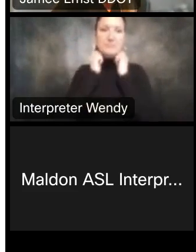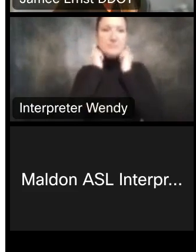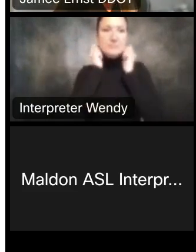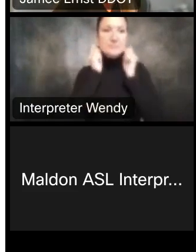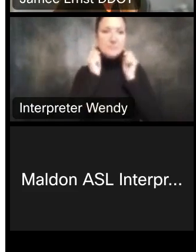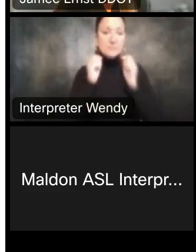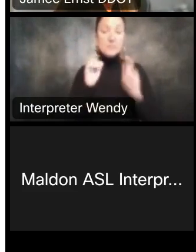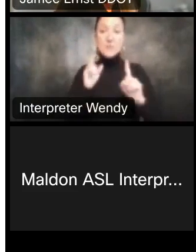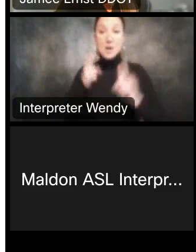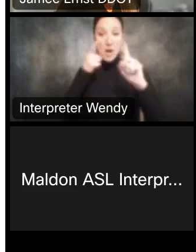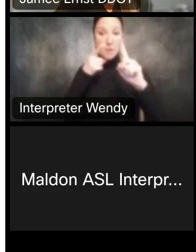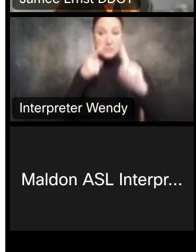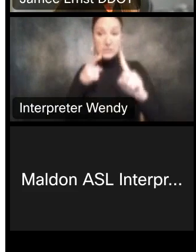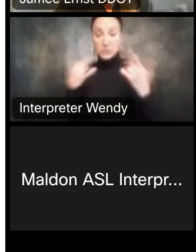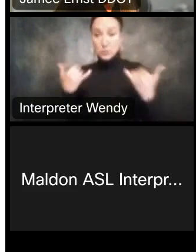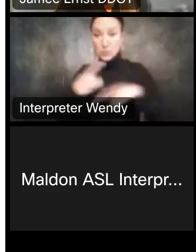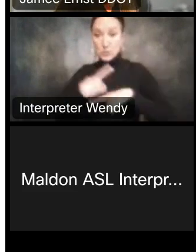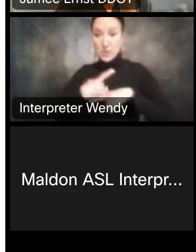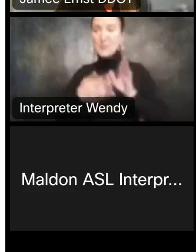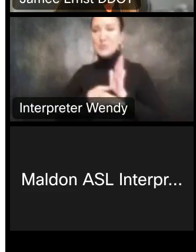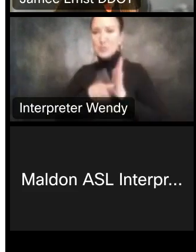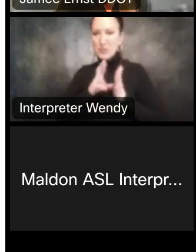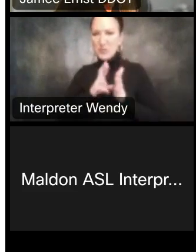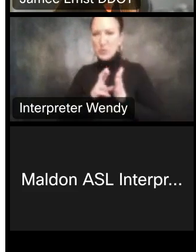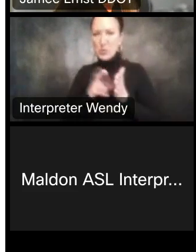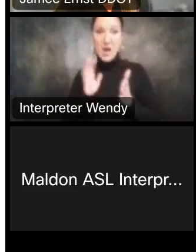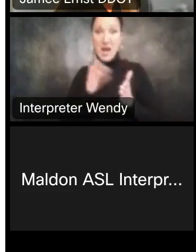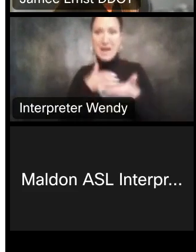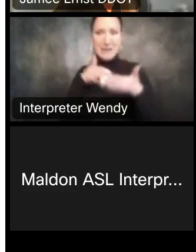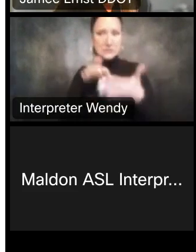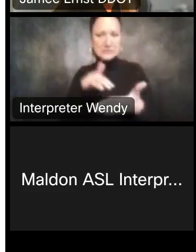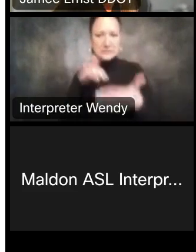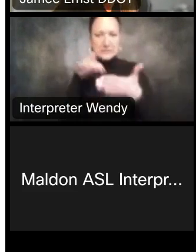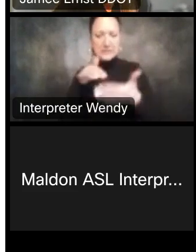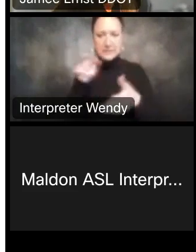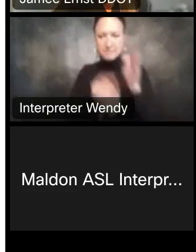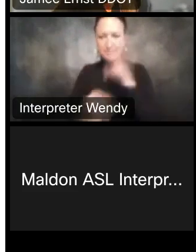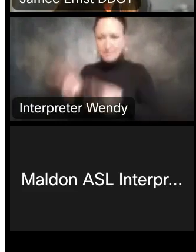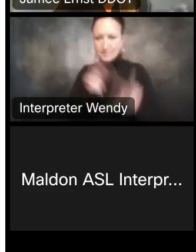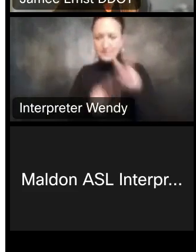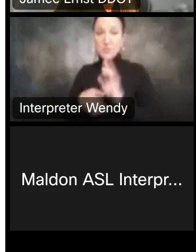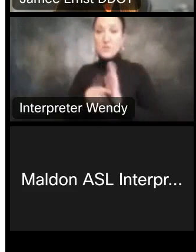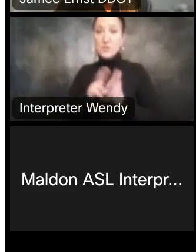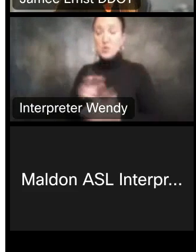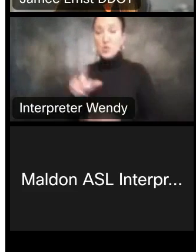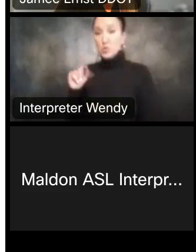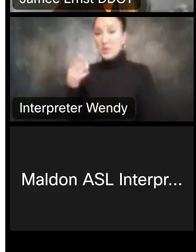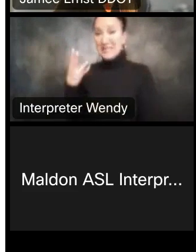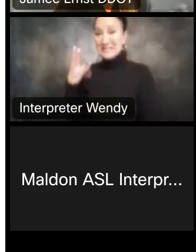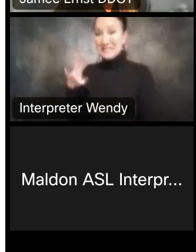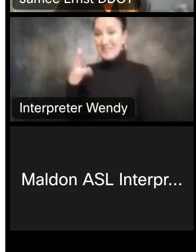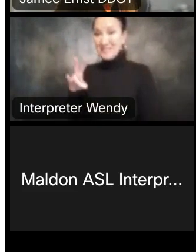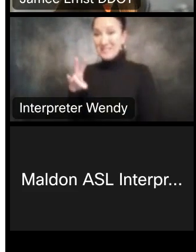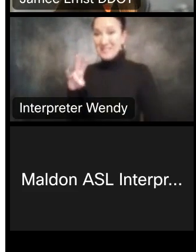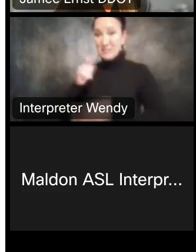So our objectives today are to review the scope of the study and review the 2017 design and present an